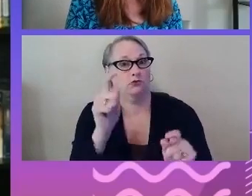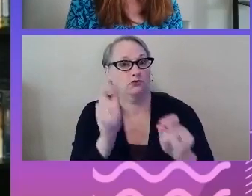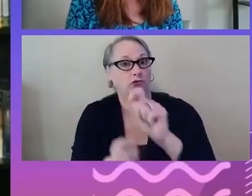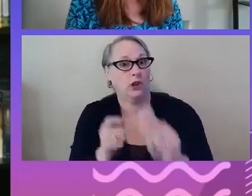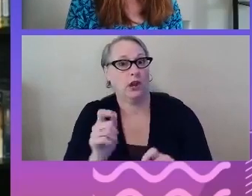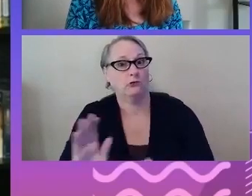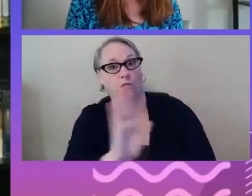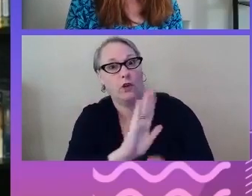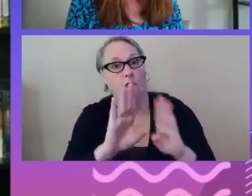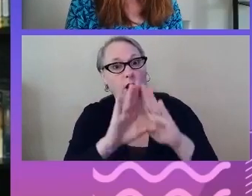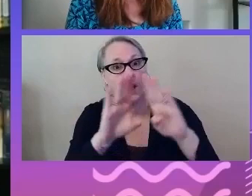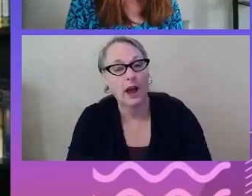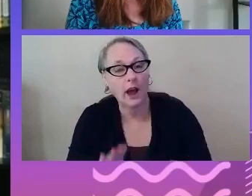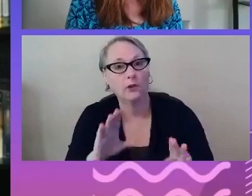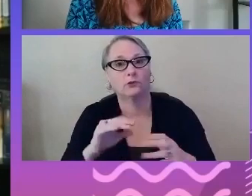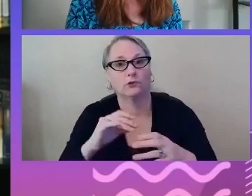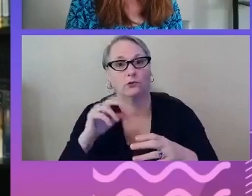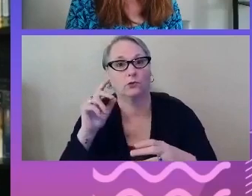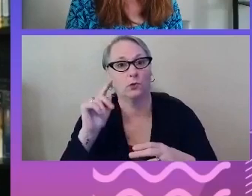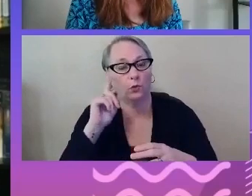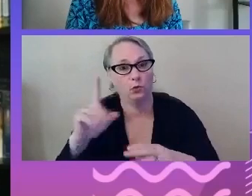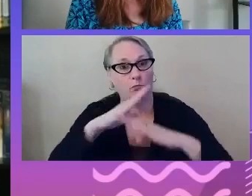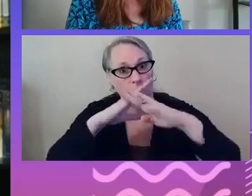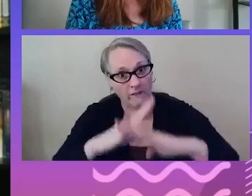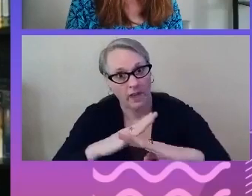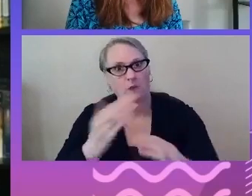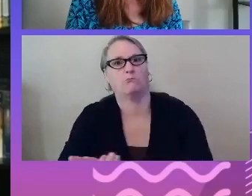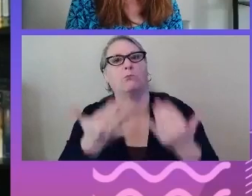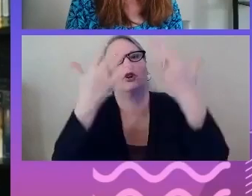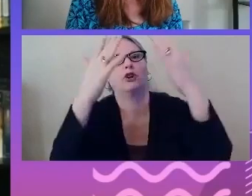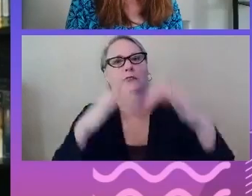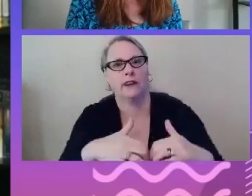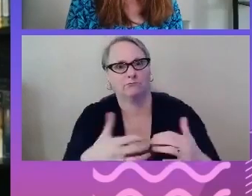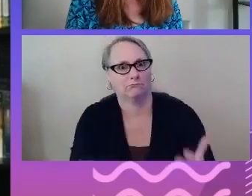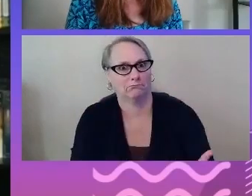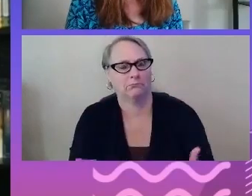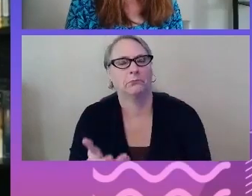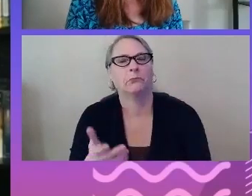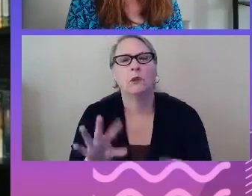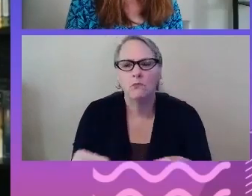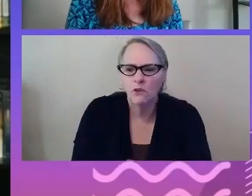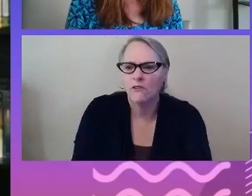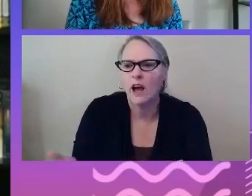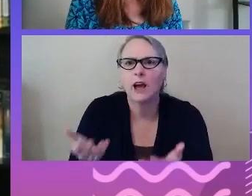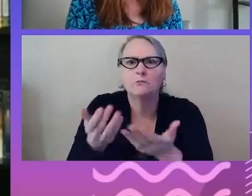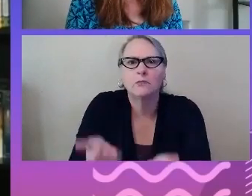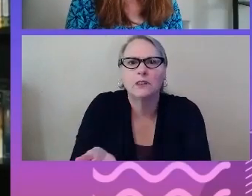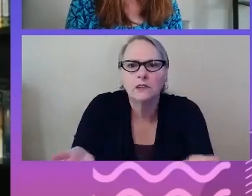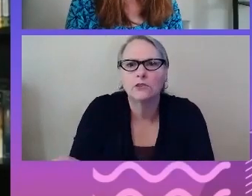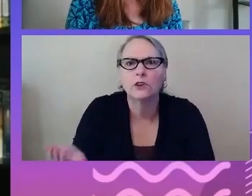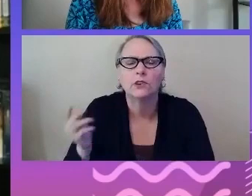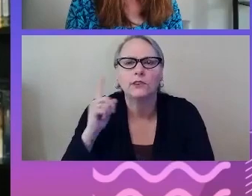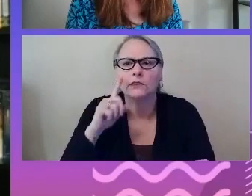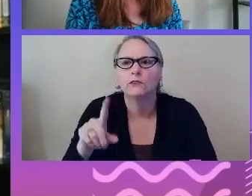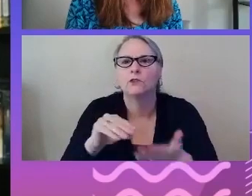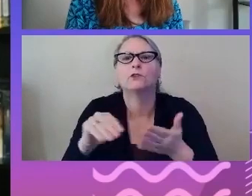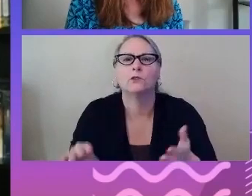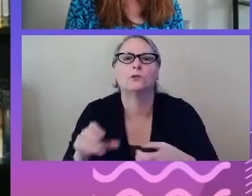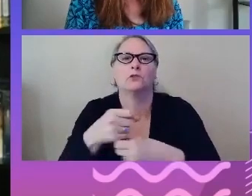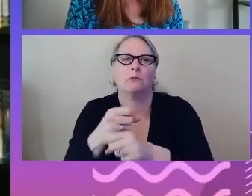And just providing enough materials and supplies for the students to like make their own version of